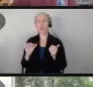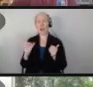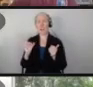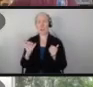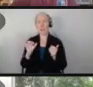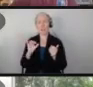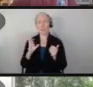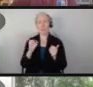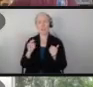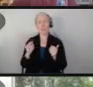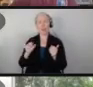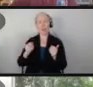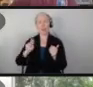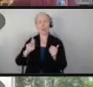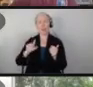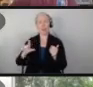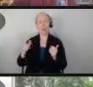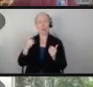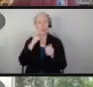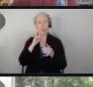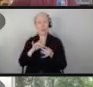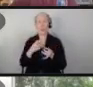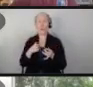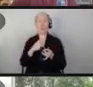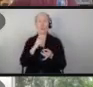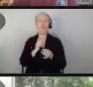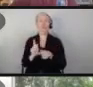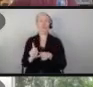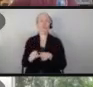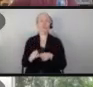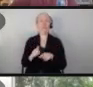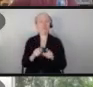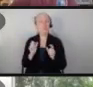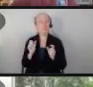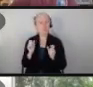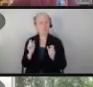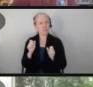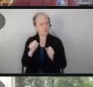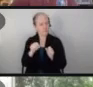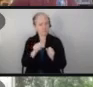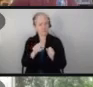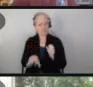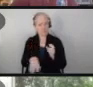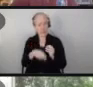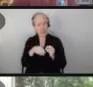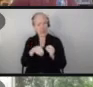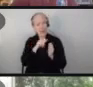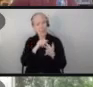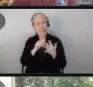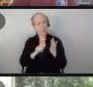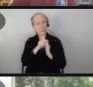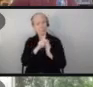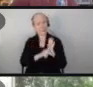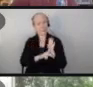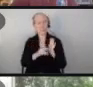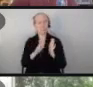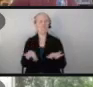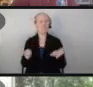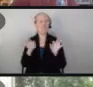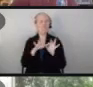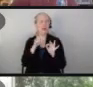right? So yeah, I think including these principles and the imperative for effective